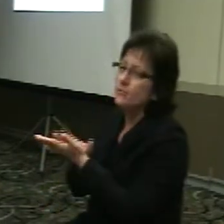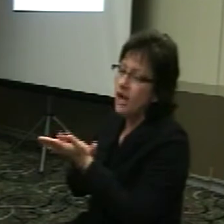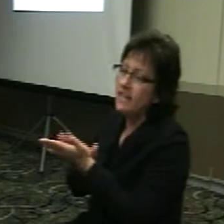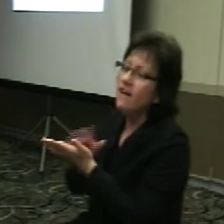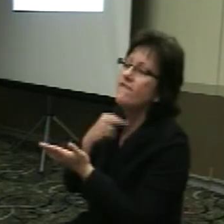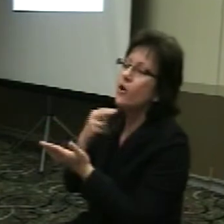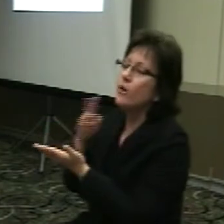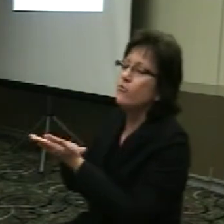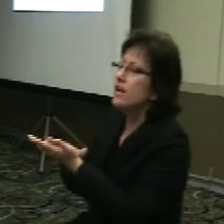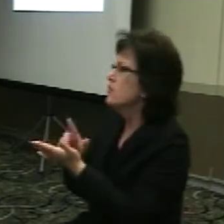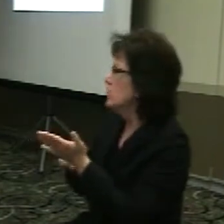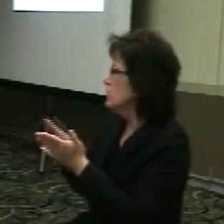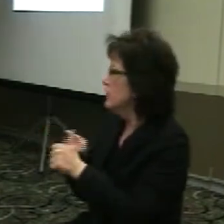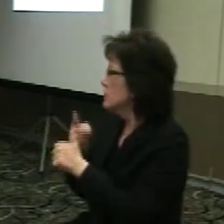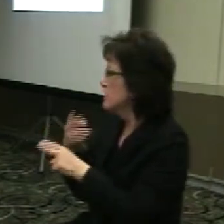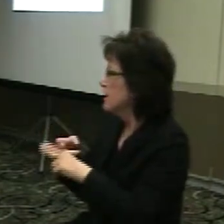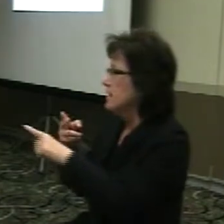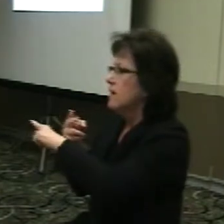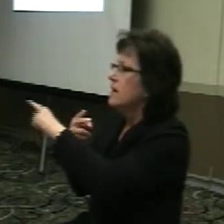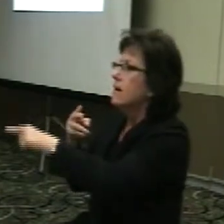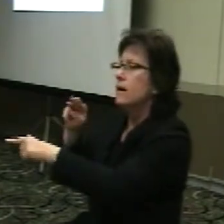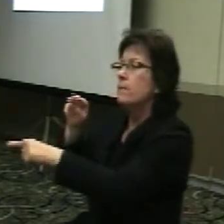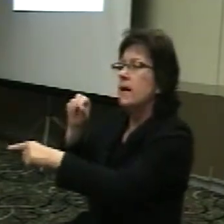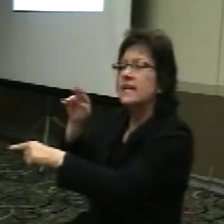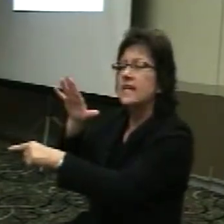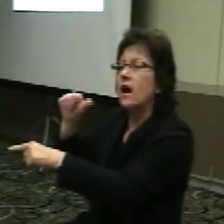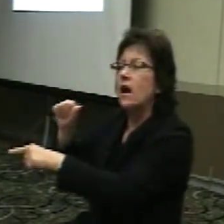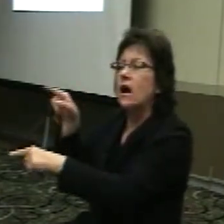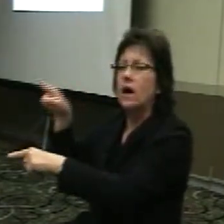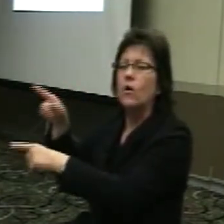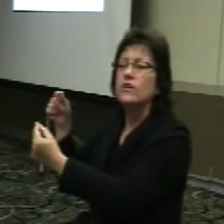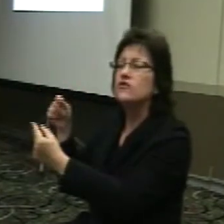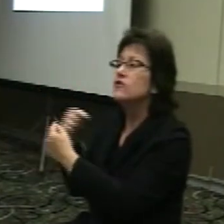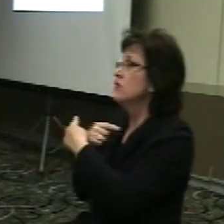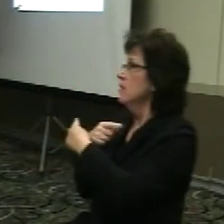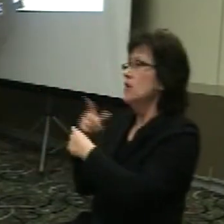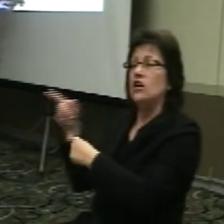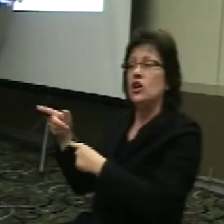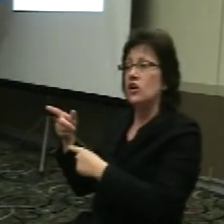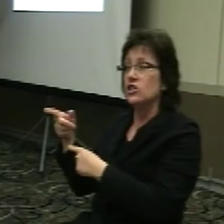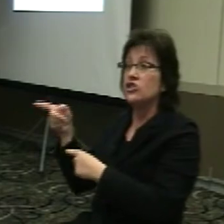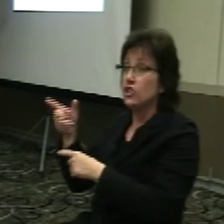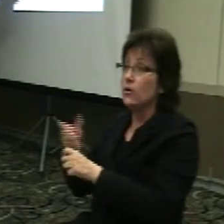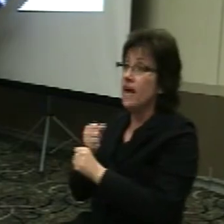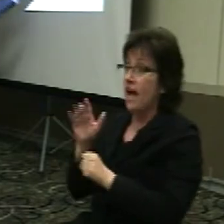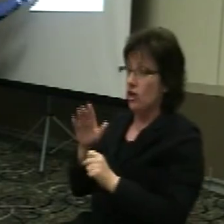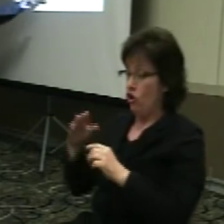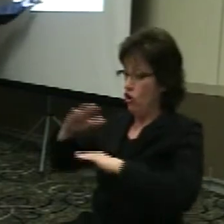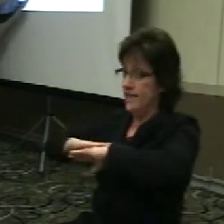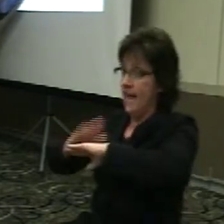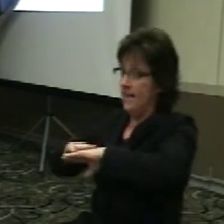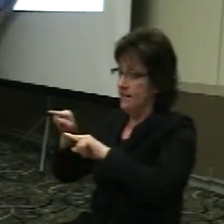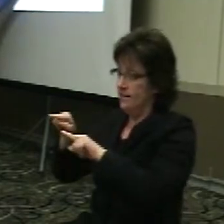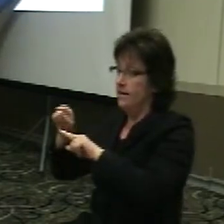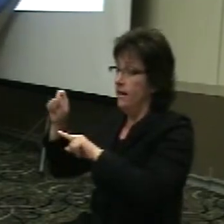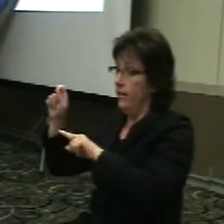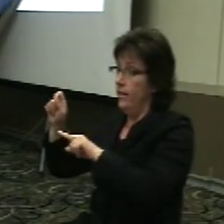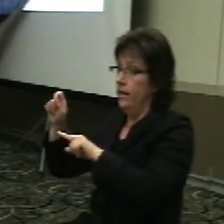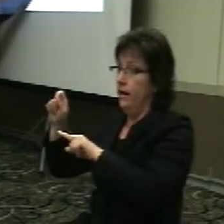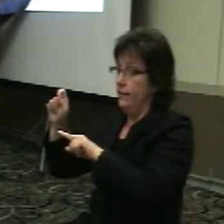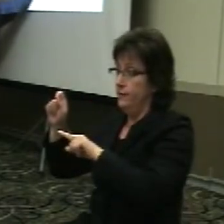her. What's your first name? Monica. What did Monica get? Yeah, Monica would have gotten in her little desk,